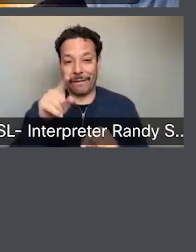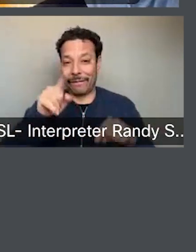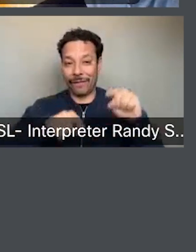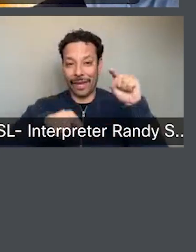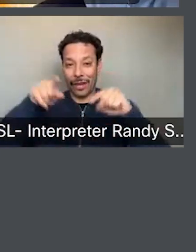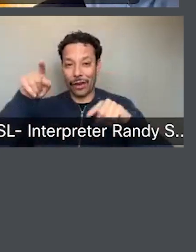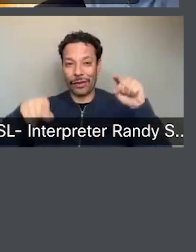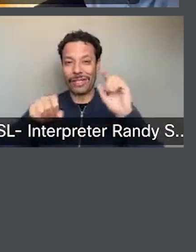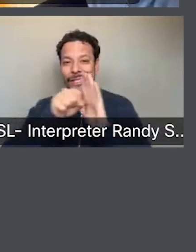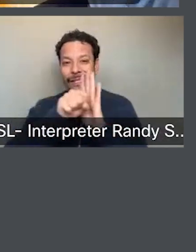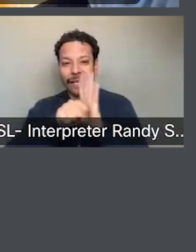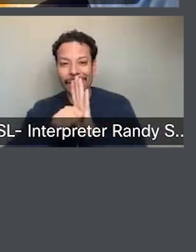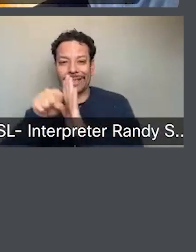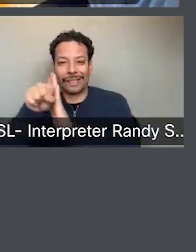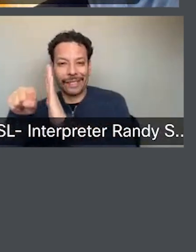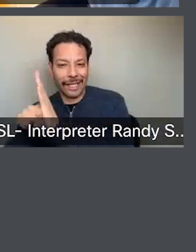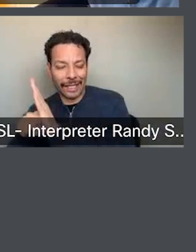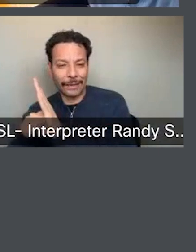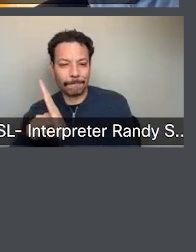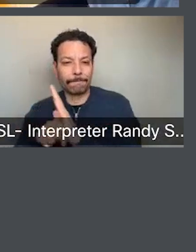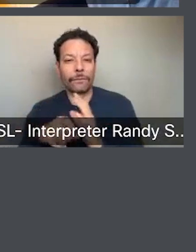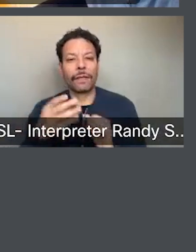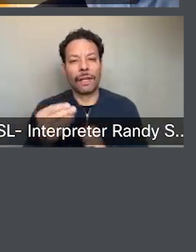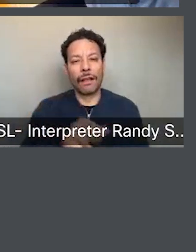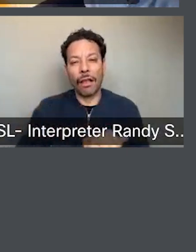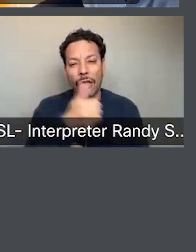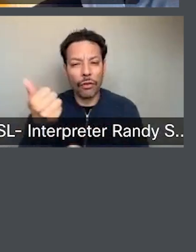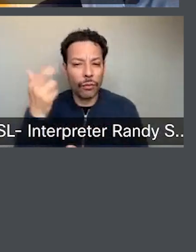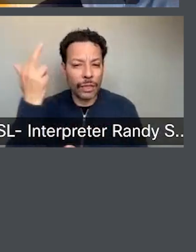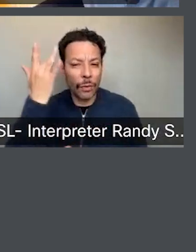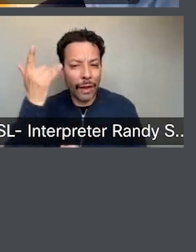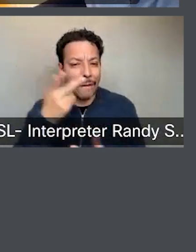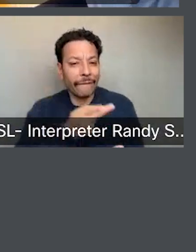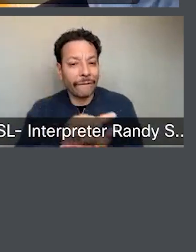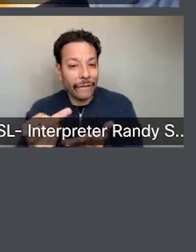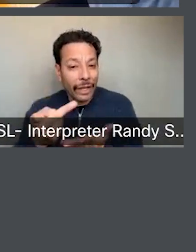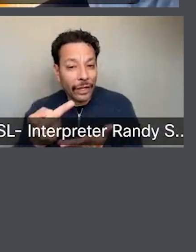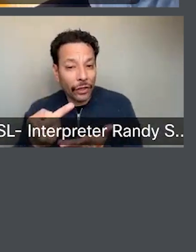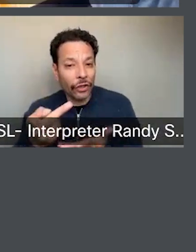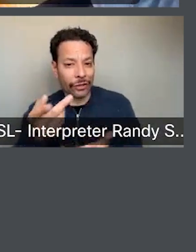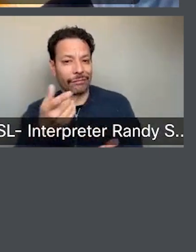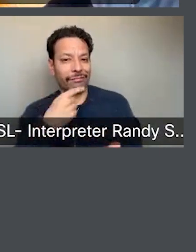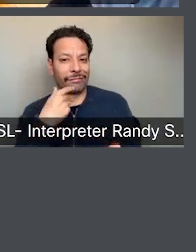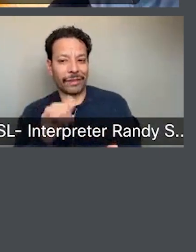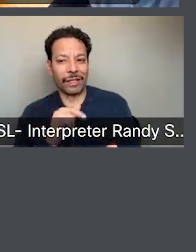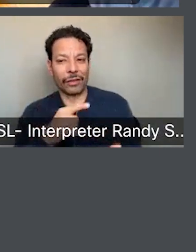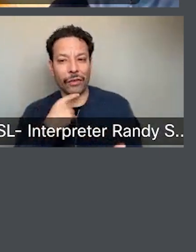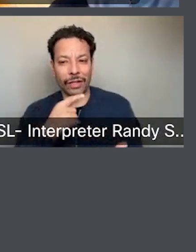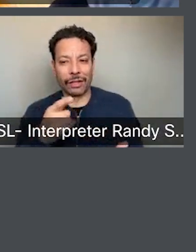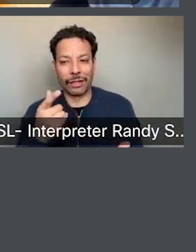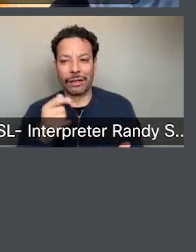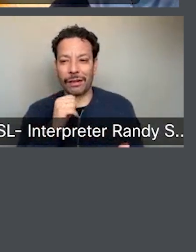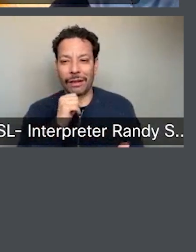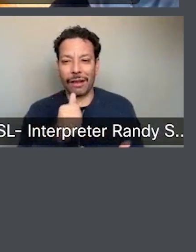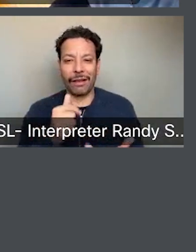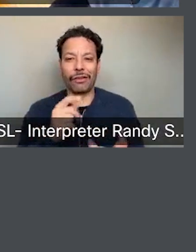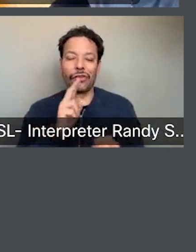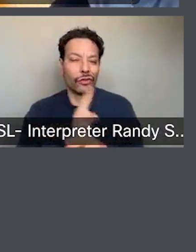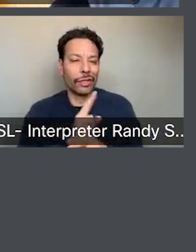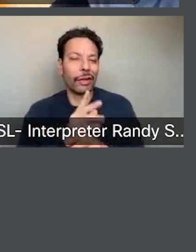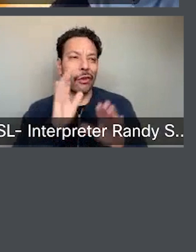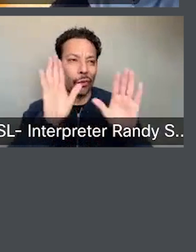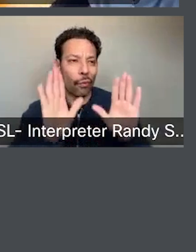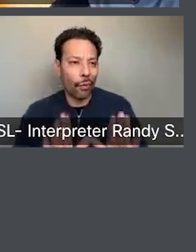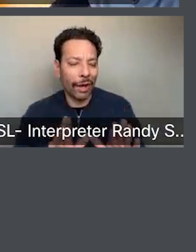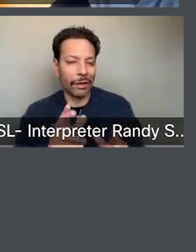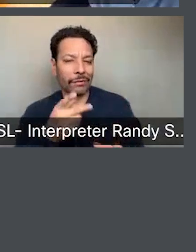state by state, which is also a reason why failure rate today isn't considered a great outcome measure to use, but we'll look at